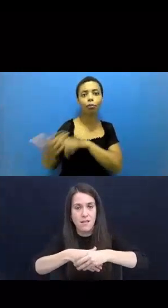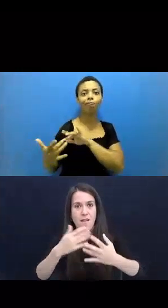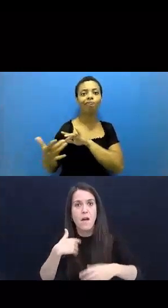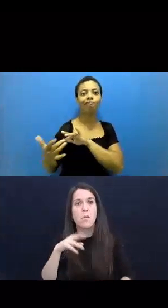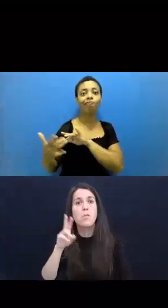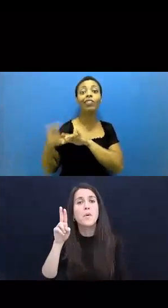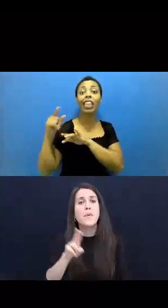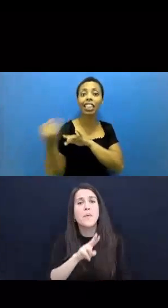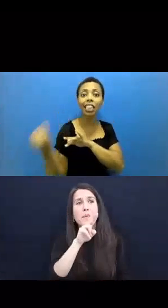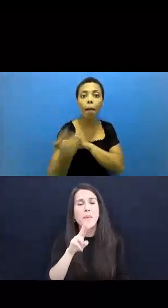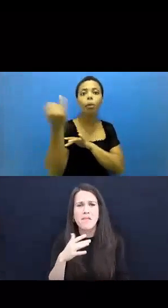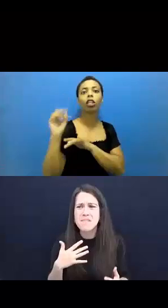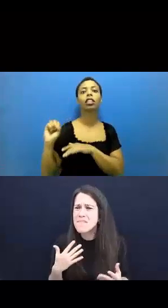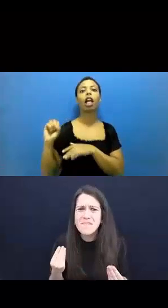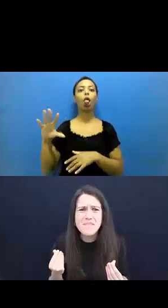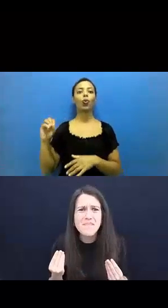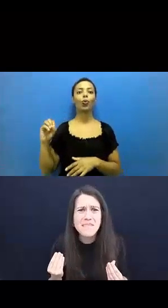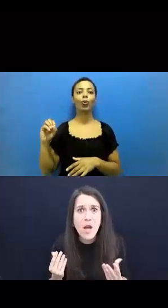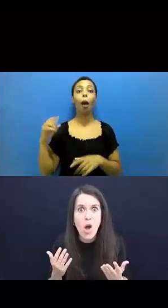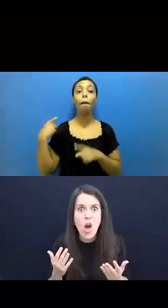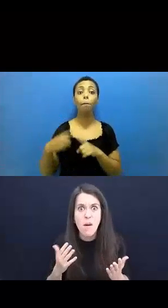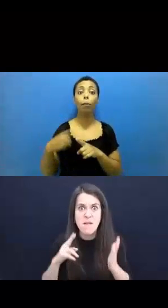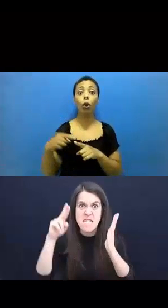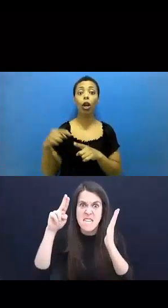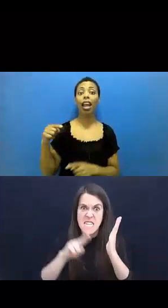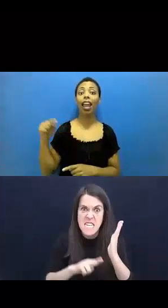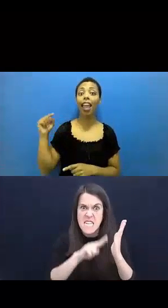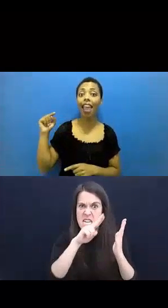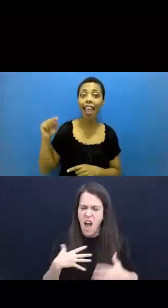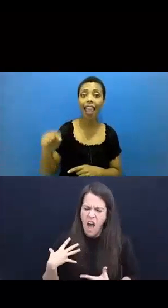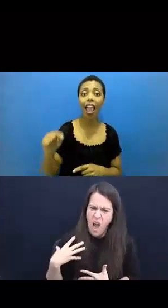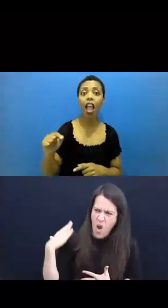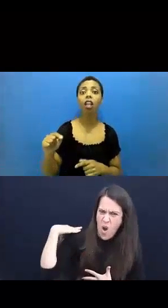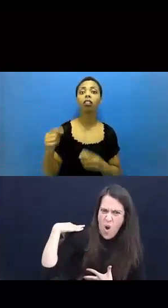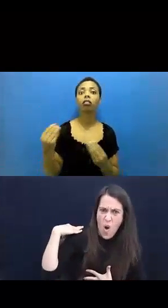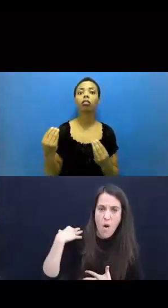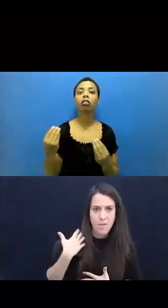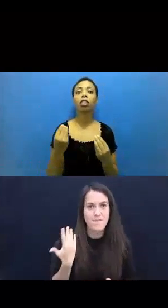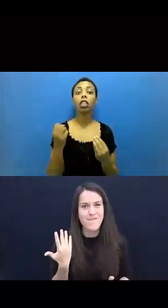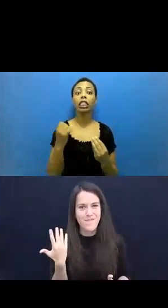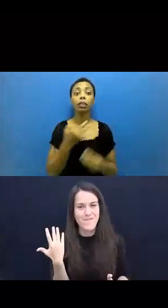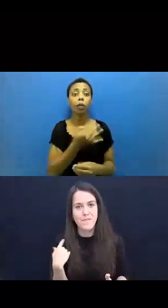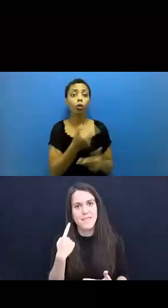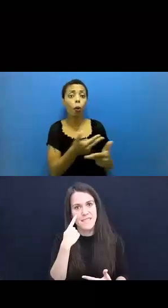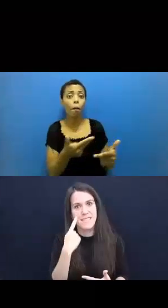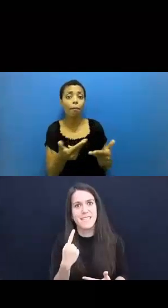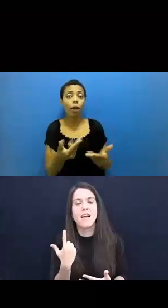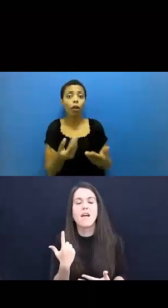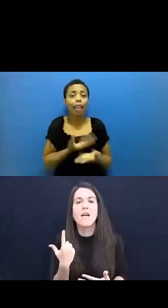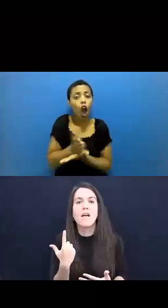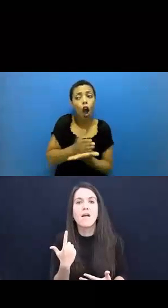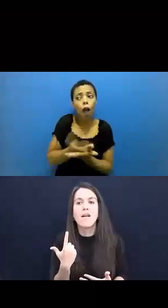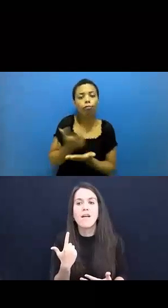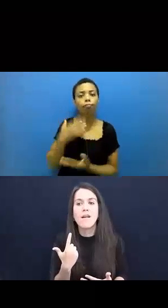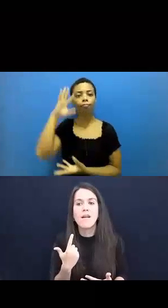ticklish. And if the pressure's too heavy, it can be quite hurtful. And like Rita says, if you do it in a